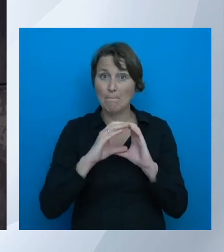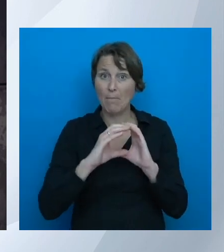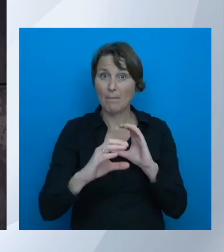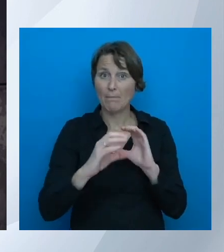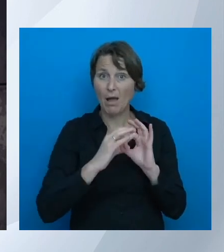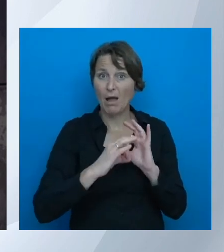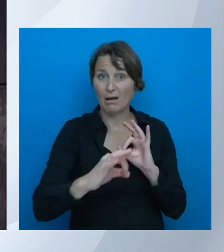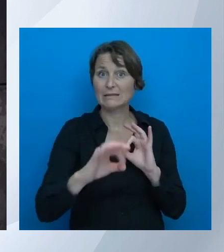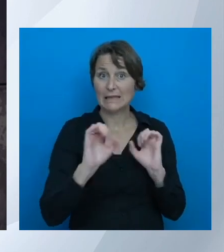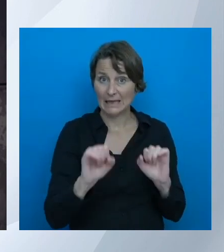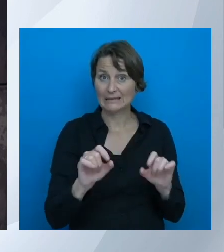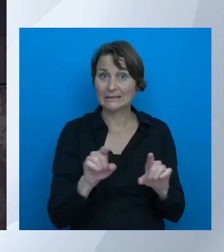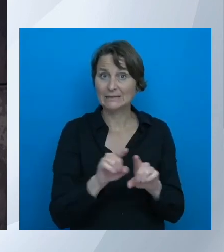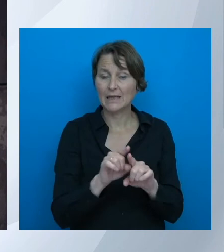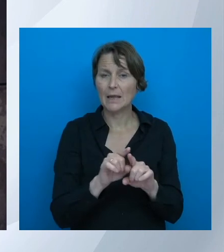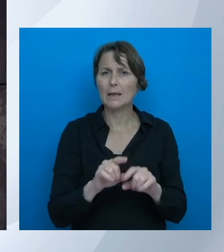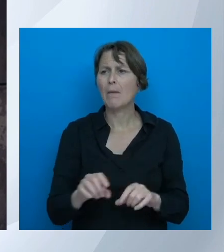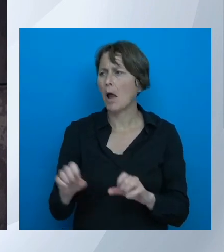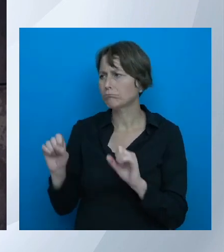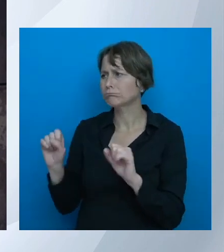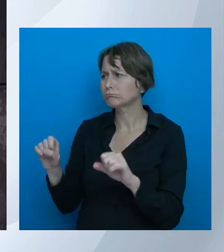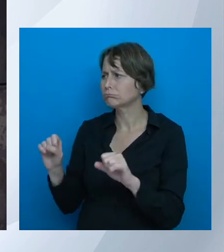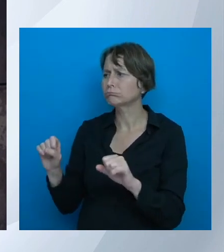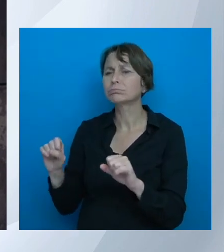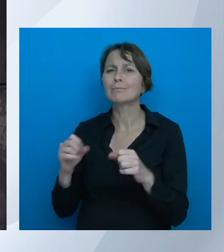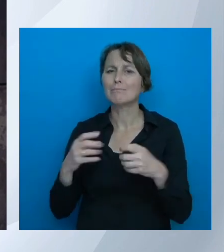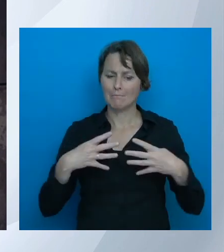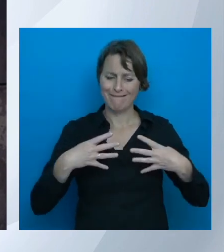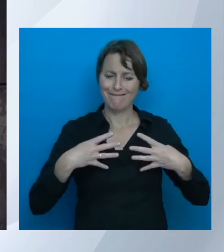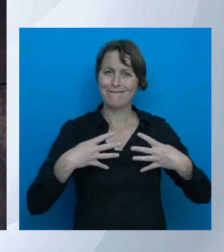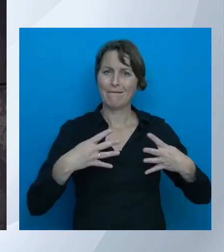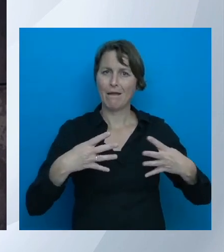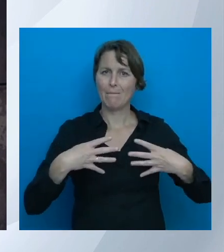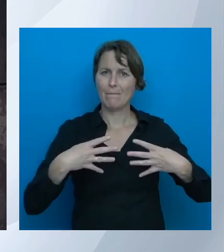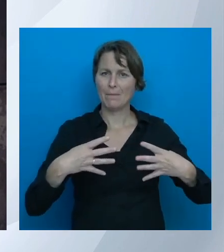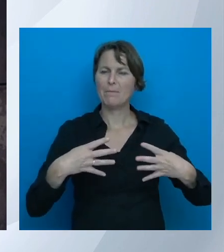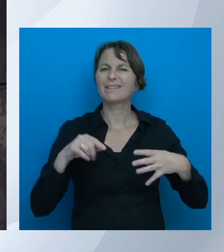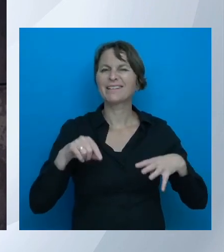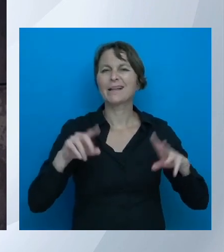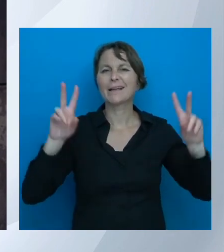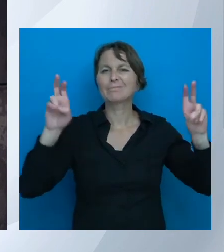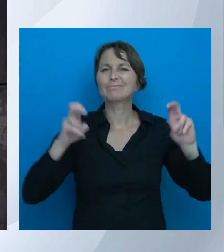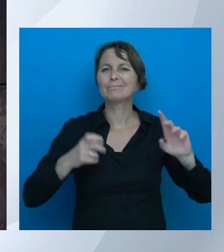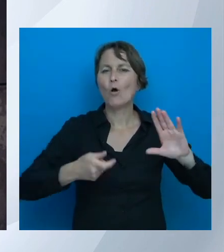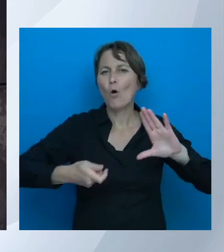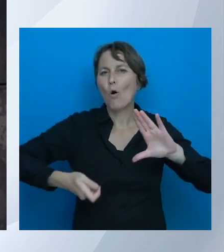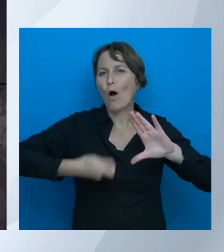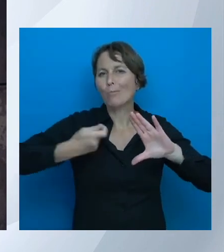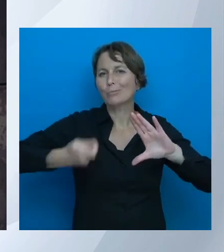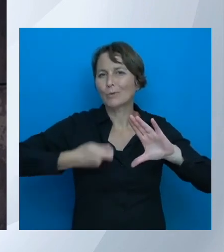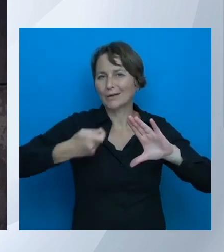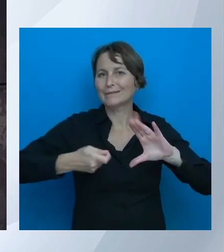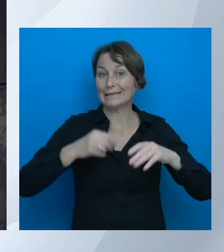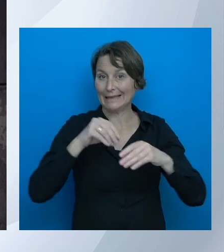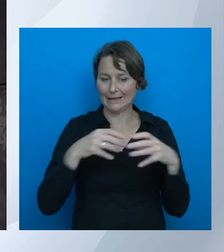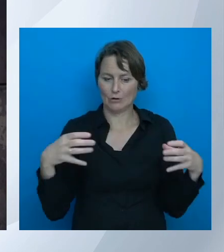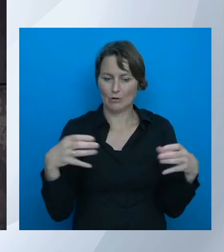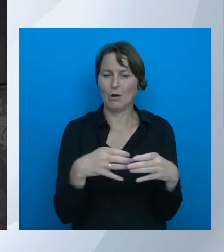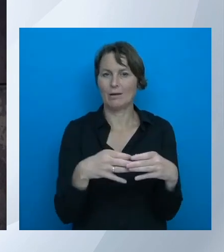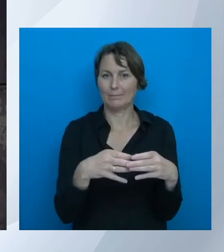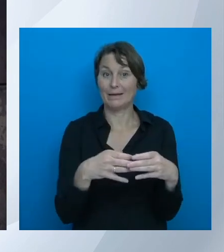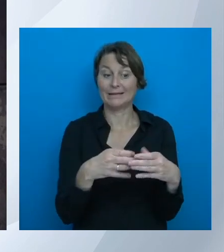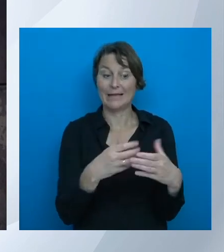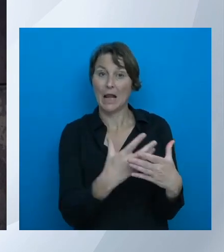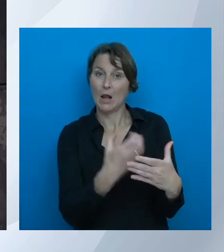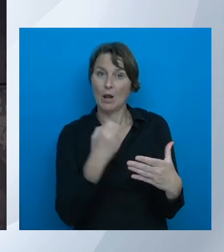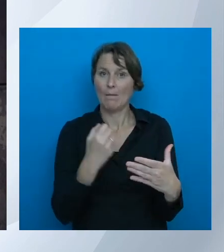Gatekeeper is the operator that's inside of your cluster that is using the templates. So it would be cool